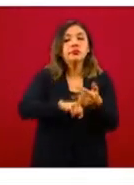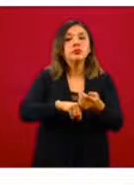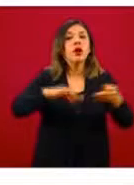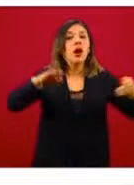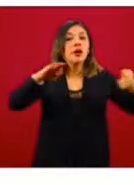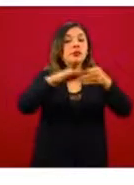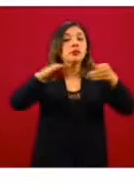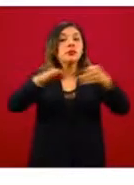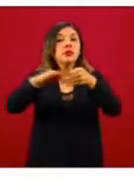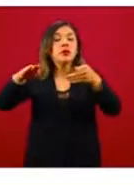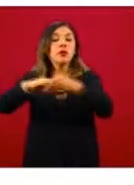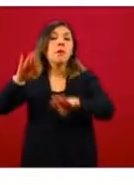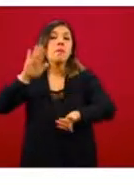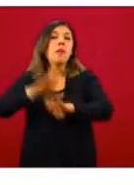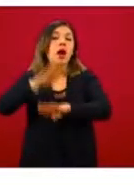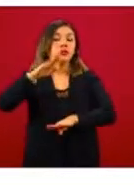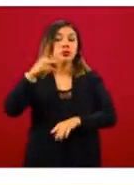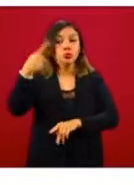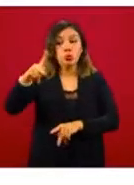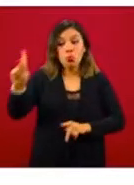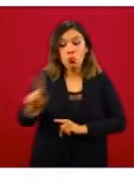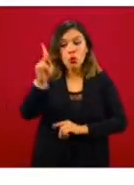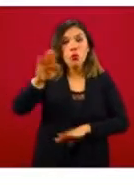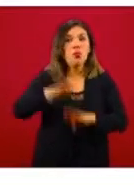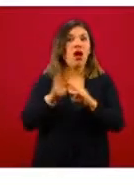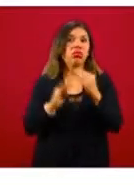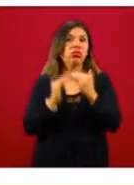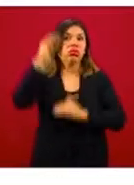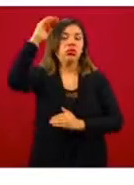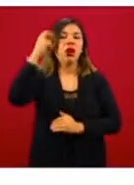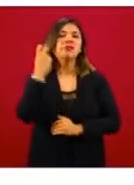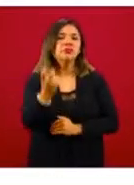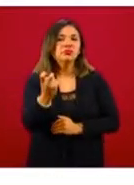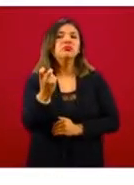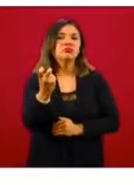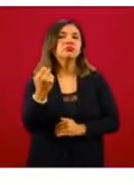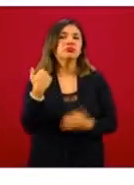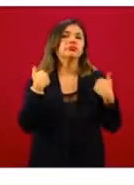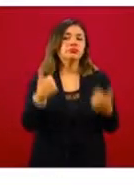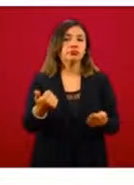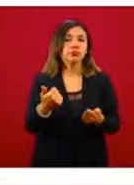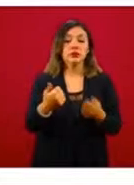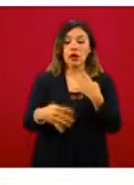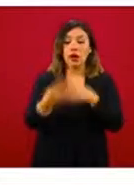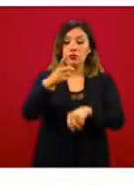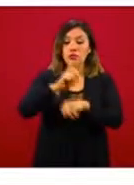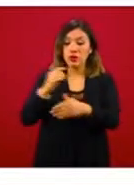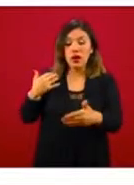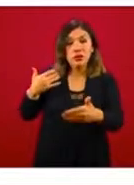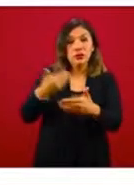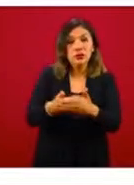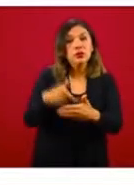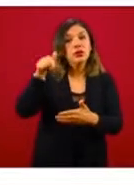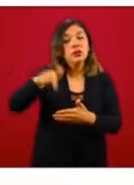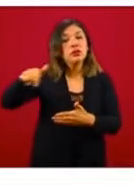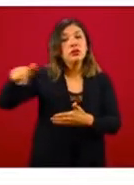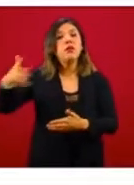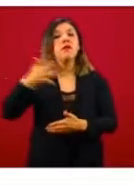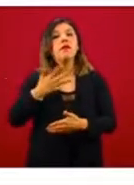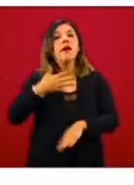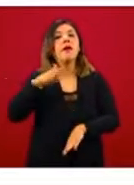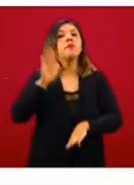that have a higher cumulative incidence rate. That means that in the last 14